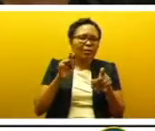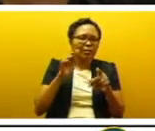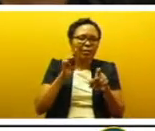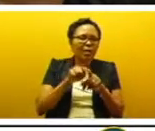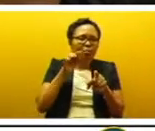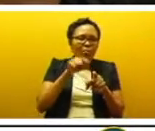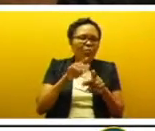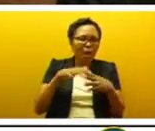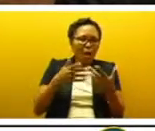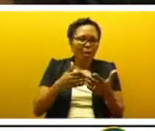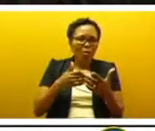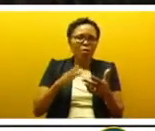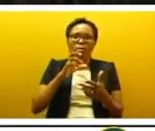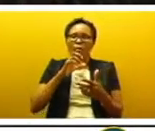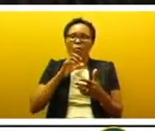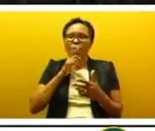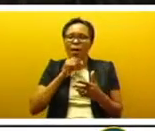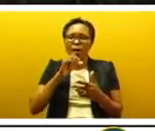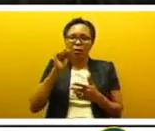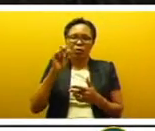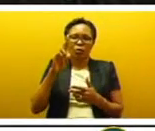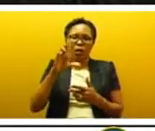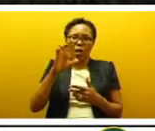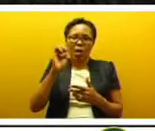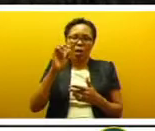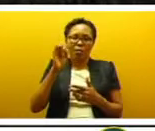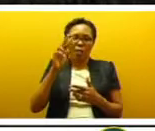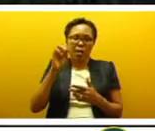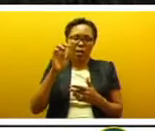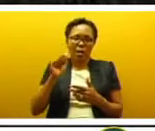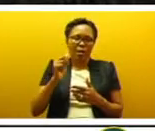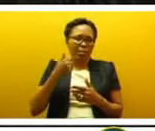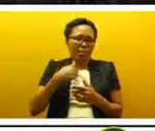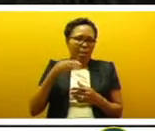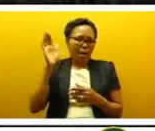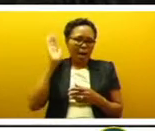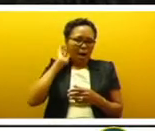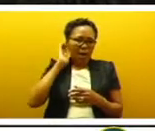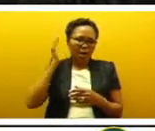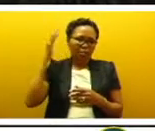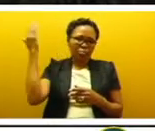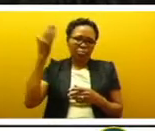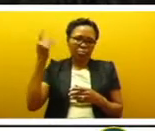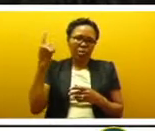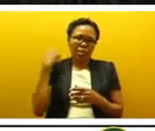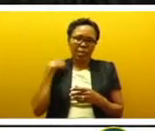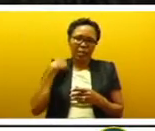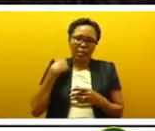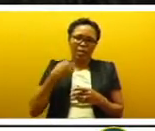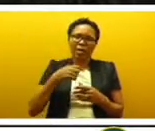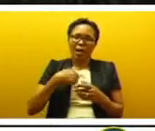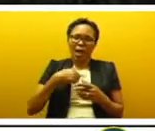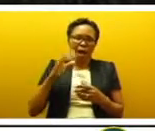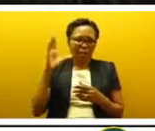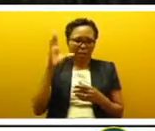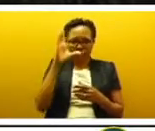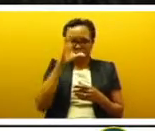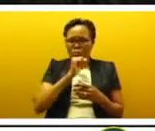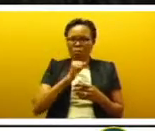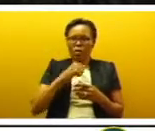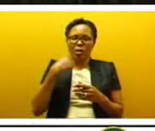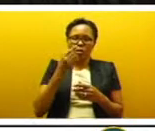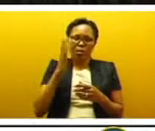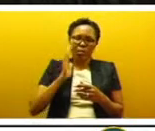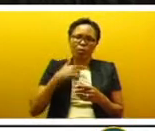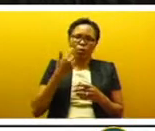Chege. Listening to the presentation yesterday, it also appears that the only person who really can tell us about these